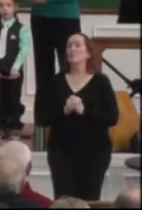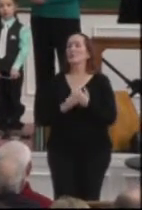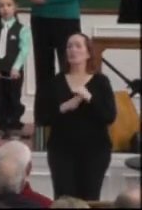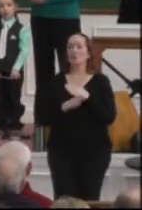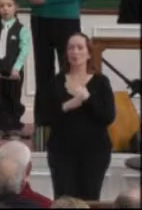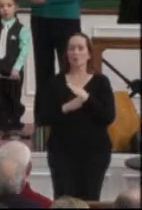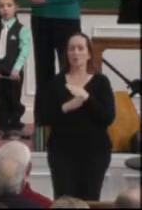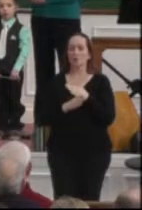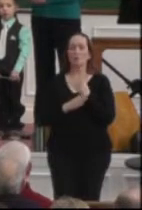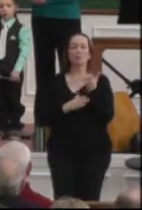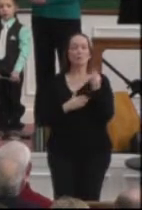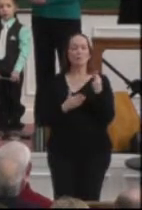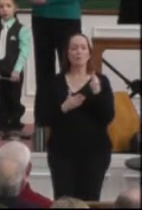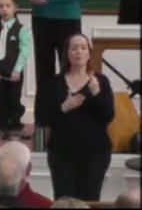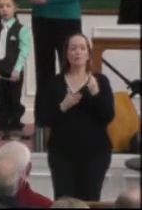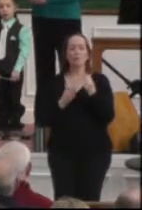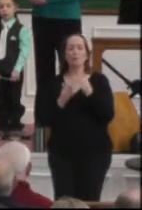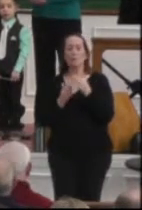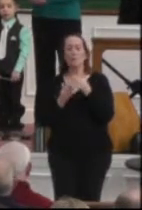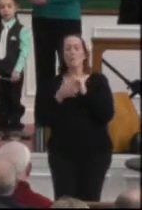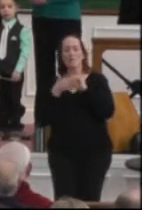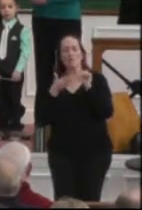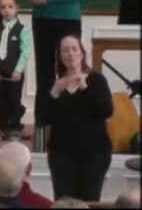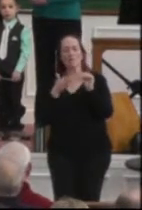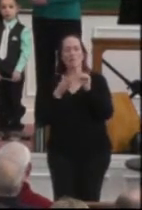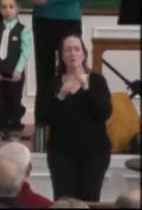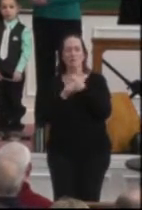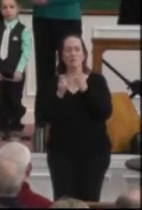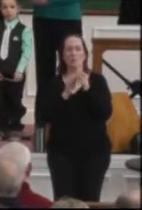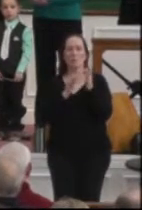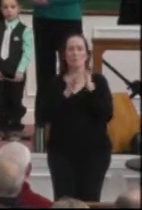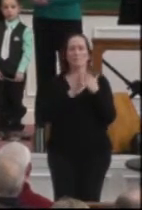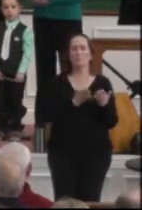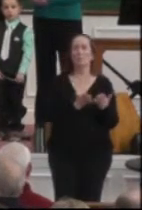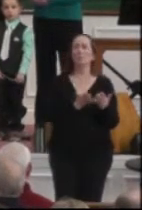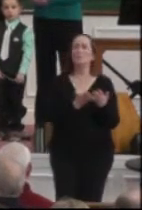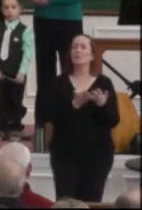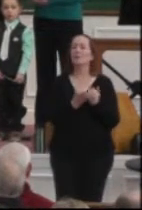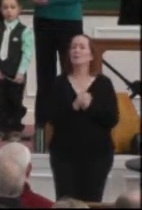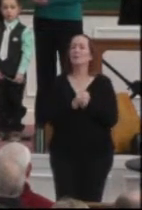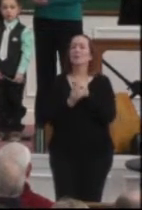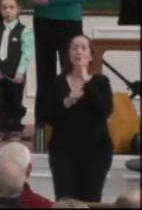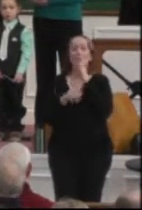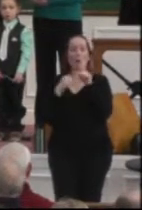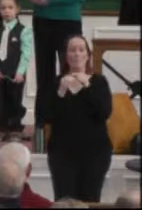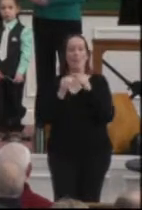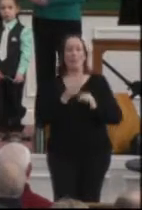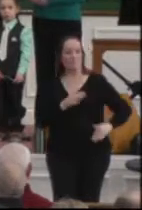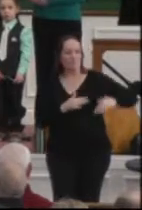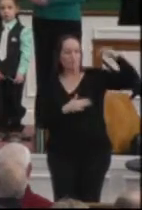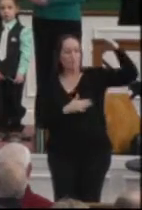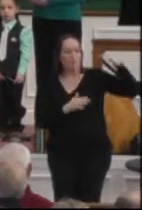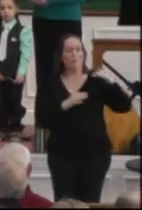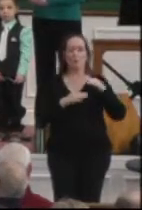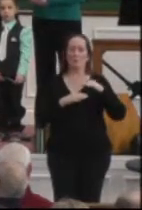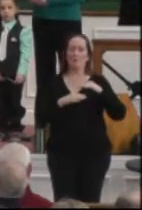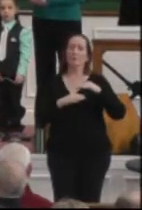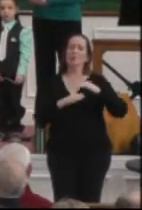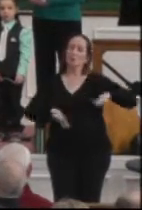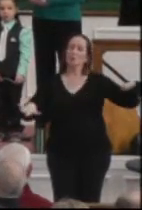share a couple of passages of Scripture with you first when we talk about raising the children up in godly